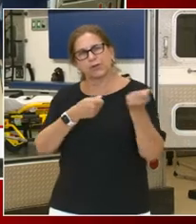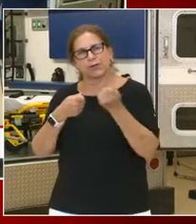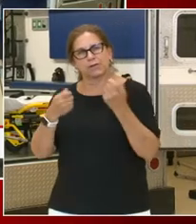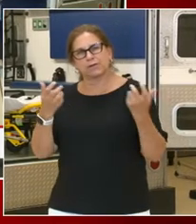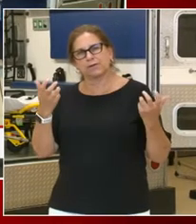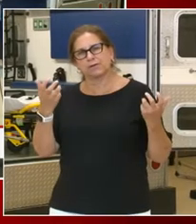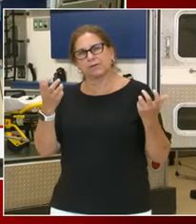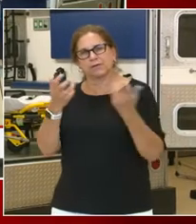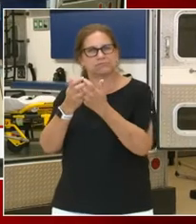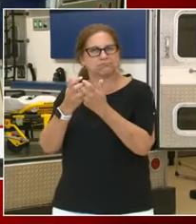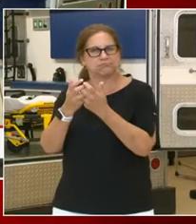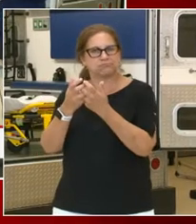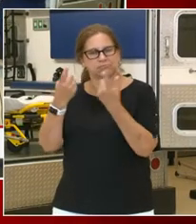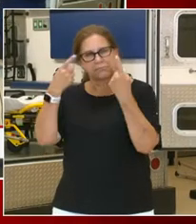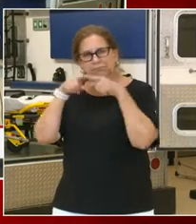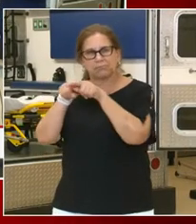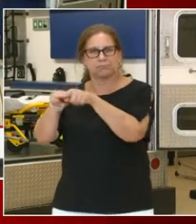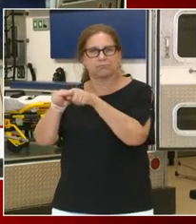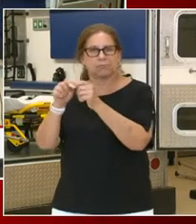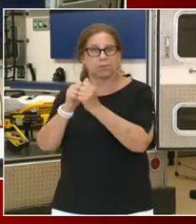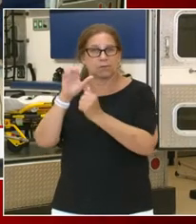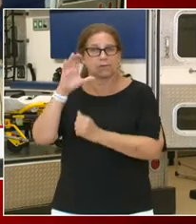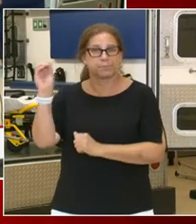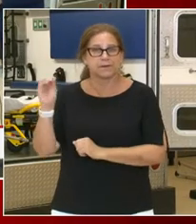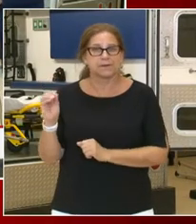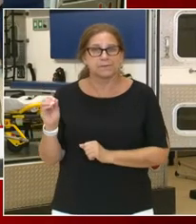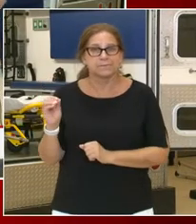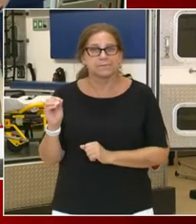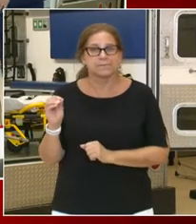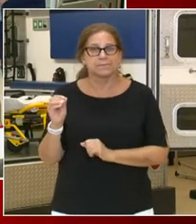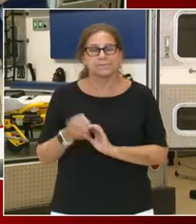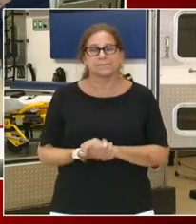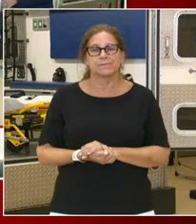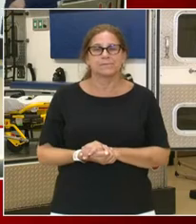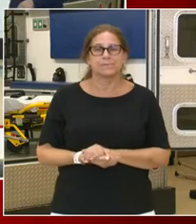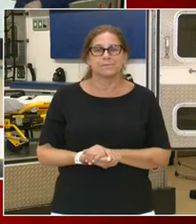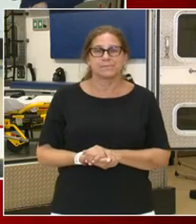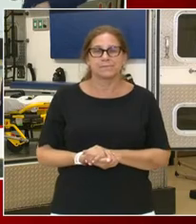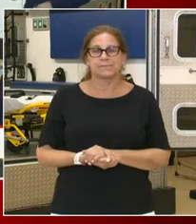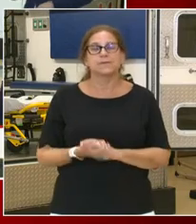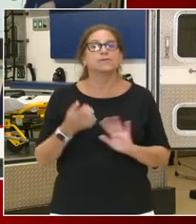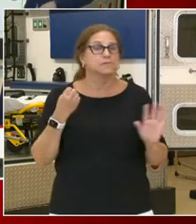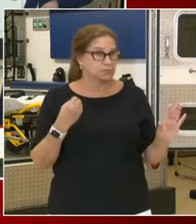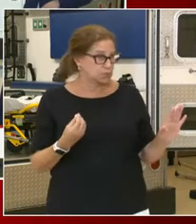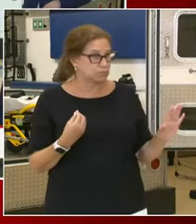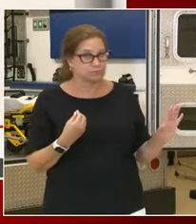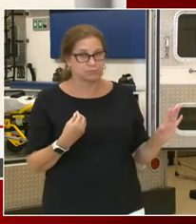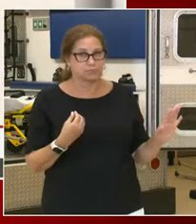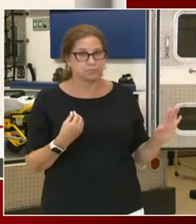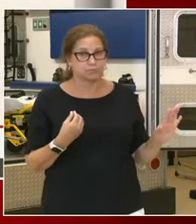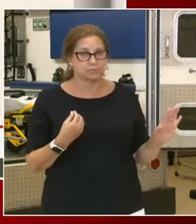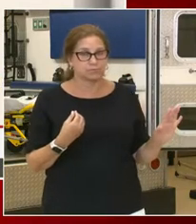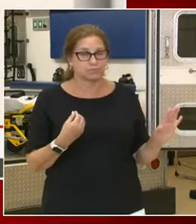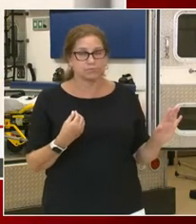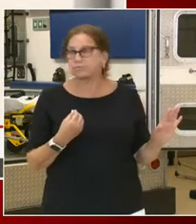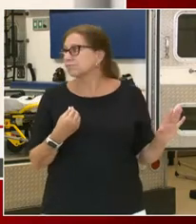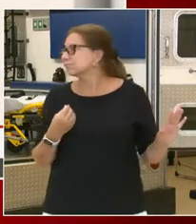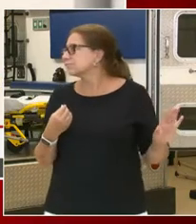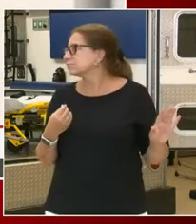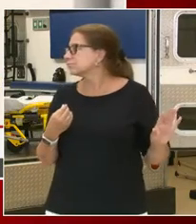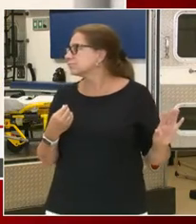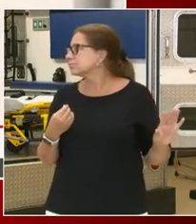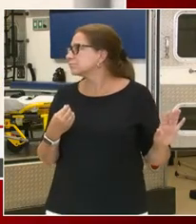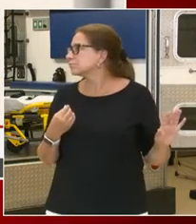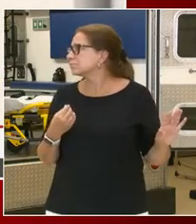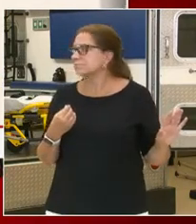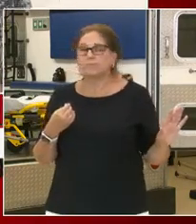and how will that help DC residents to compete for DC jobs? Sure. So again, we are hearing from employers and from